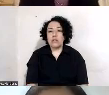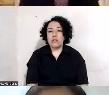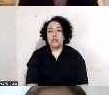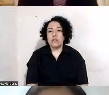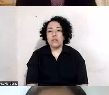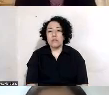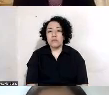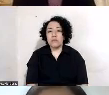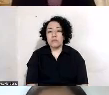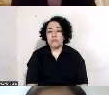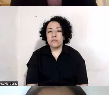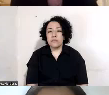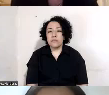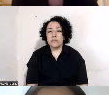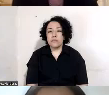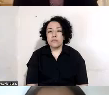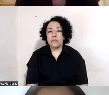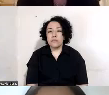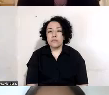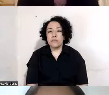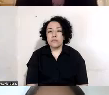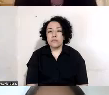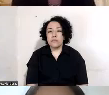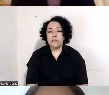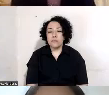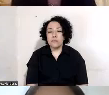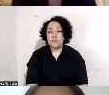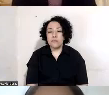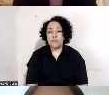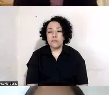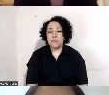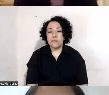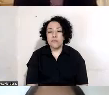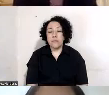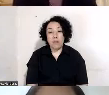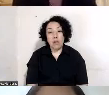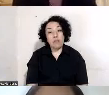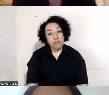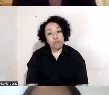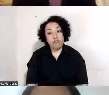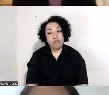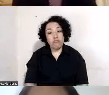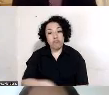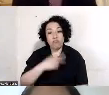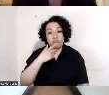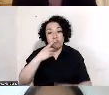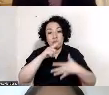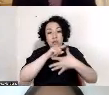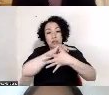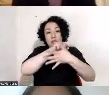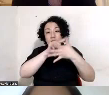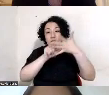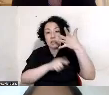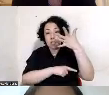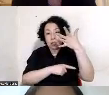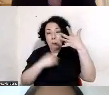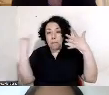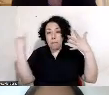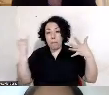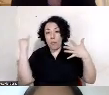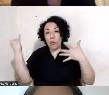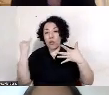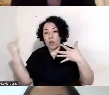on campus that could be their helpers. Let me stop there. E eles falaram que esses 5 pontos na tela são os pontos chaves para eles